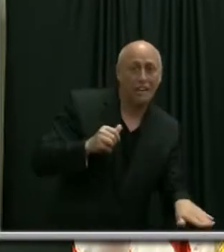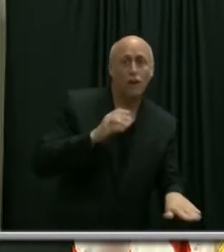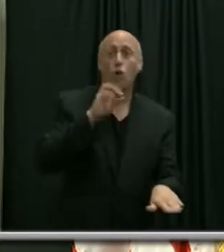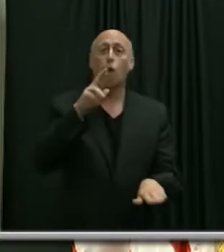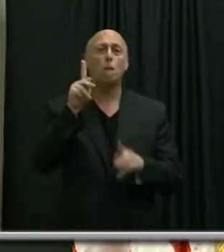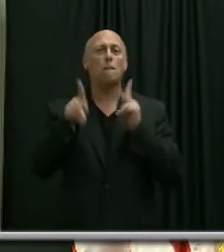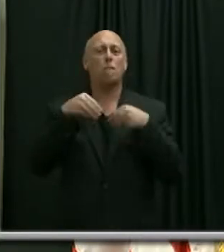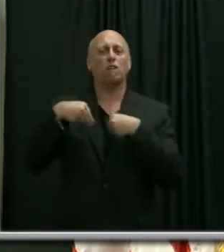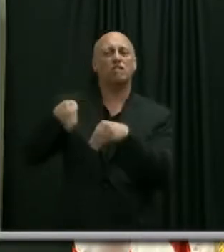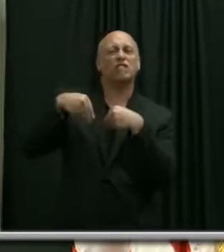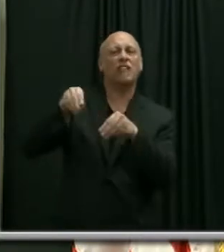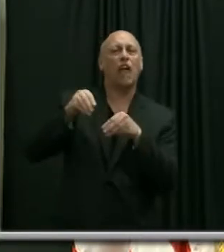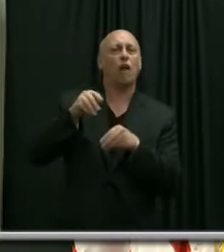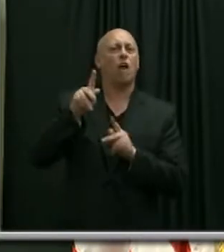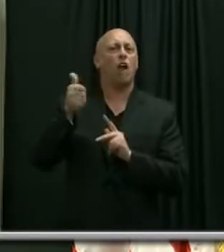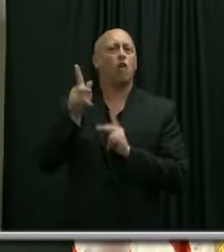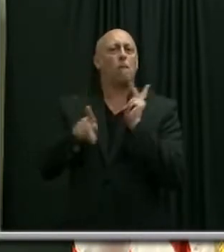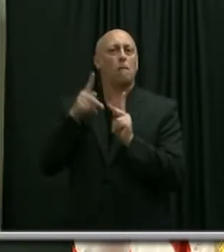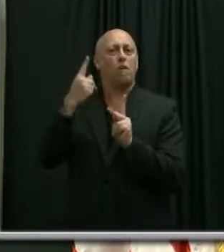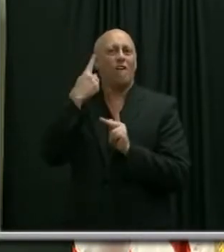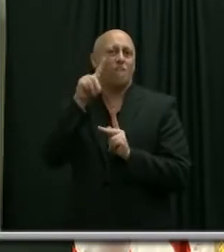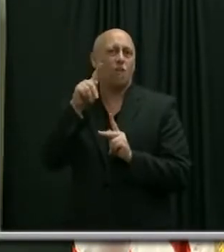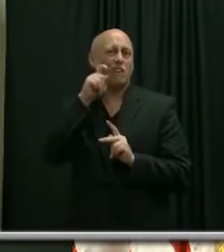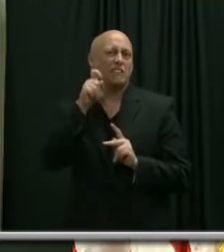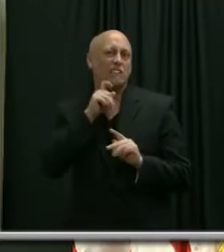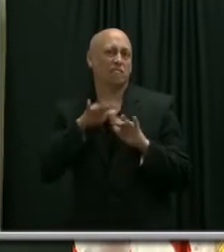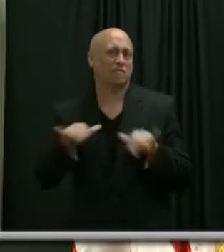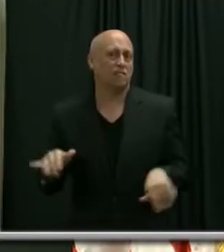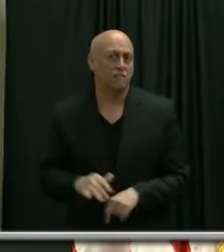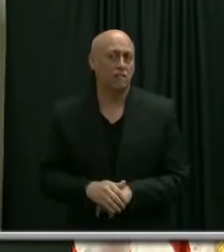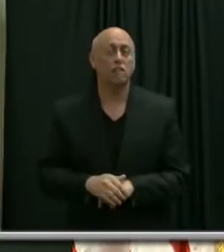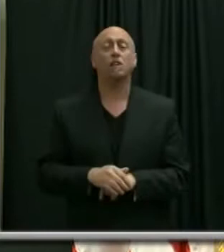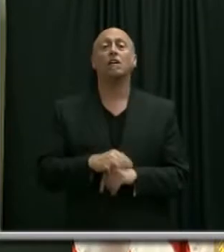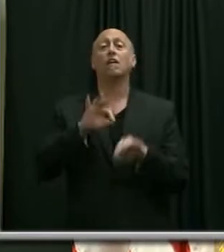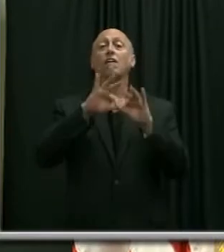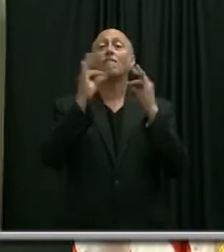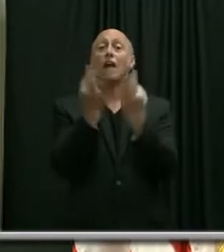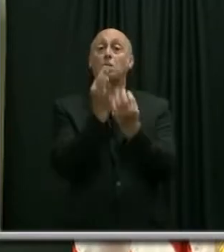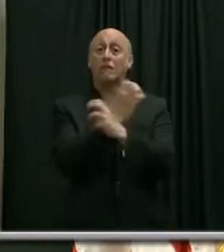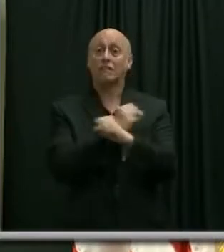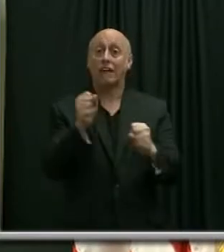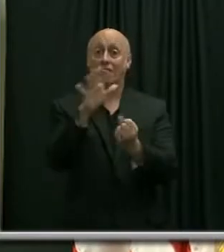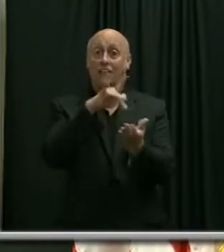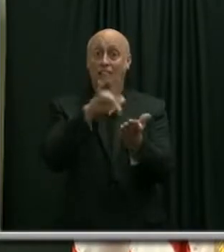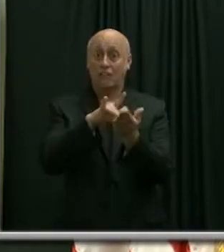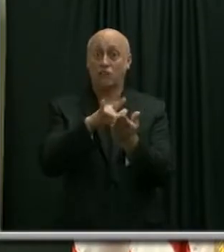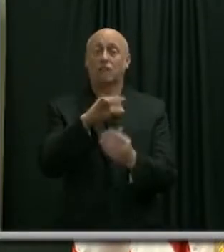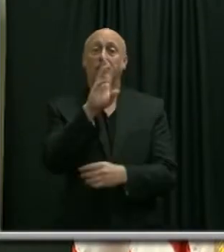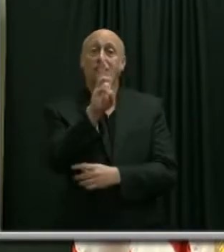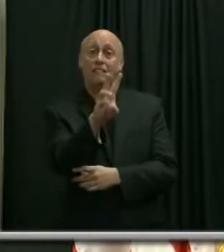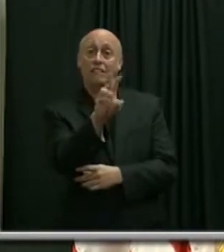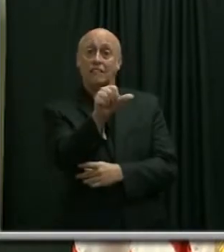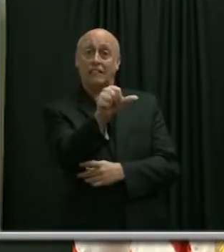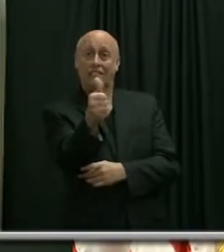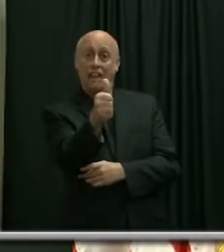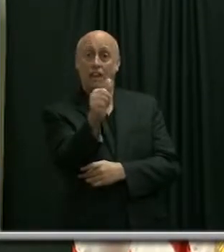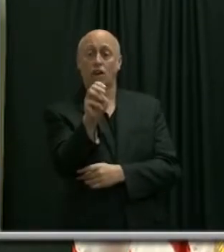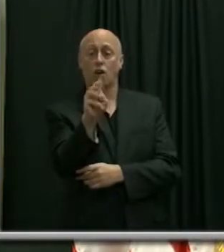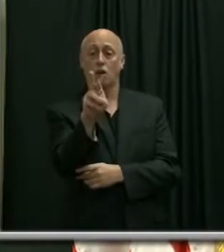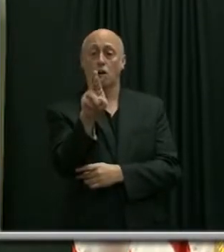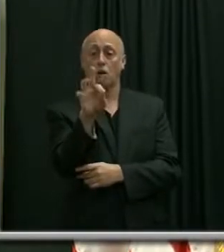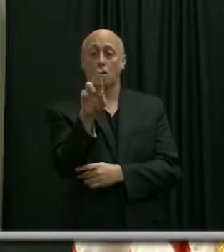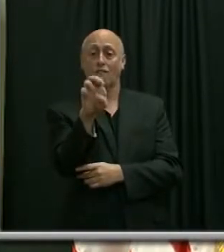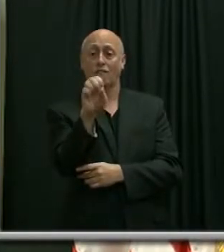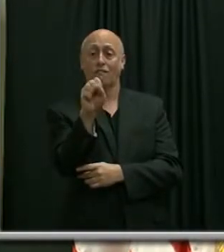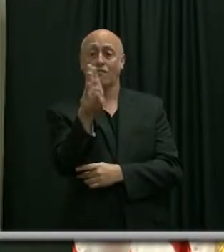trafficking. Some of the assistance provided at Nashville's Family Safety Center, which is at 610 Murfreesboro Pike